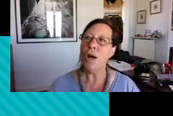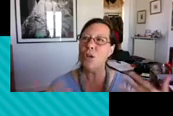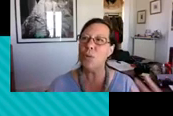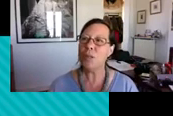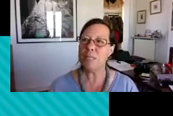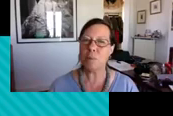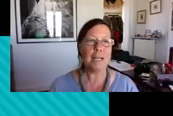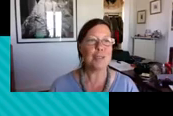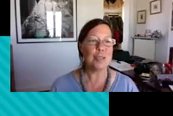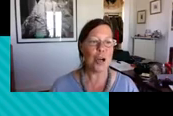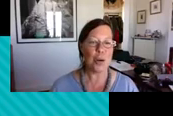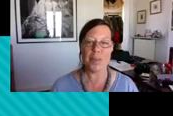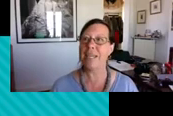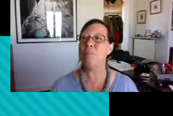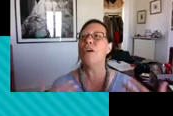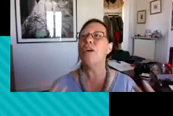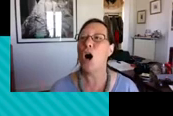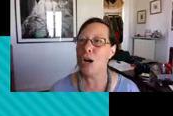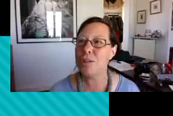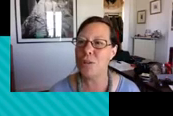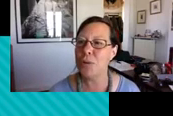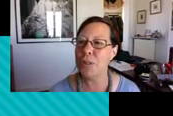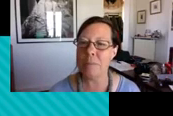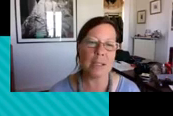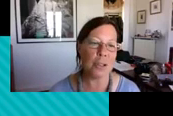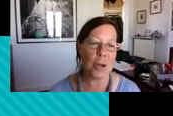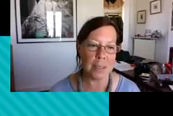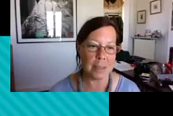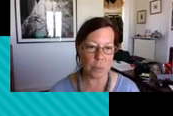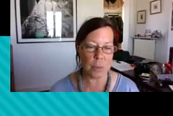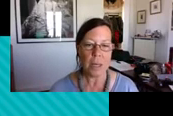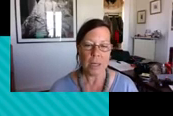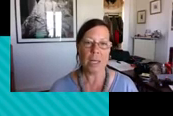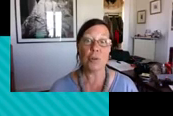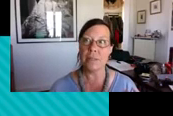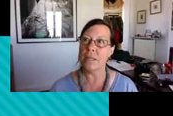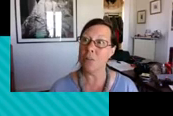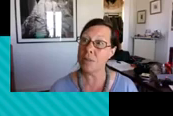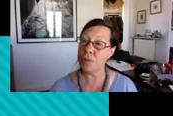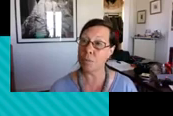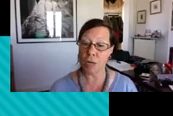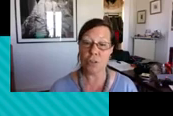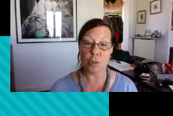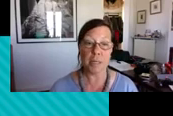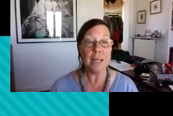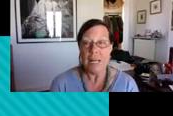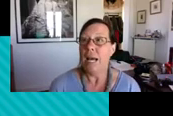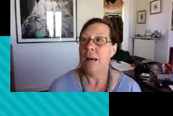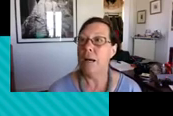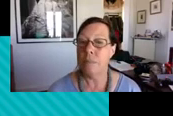we all know what the best practices are. They can be very hard to do in the middle of a crisis when countries and governments are under pressure.